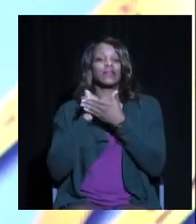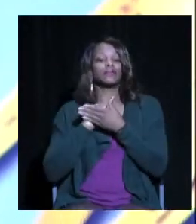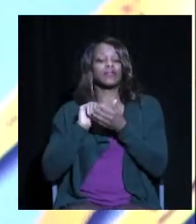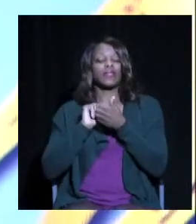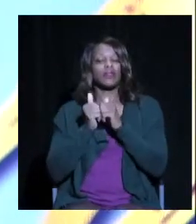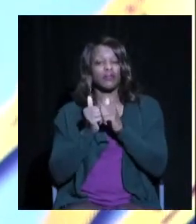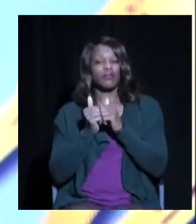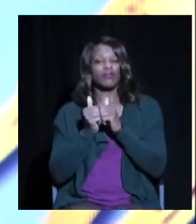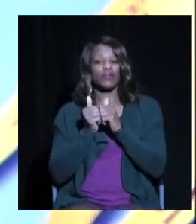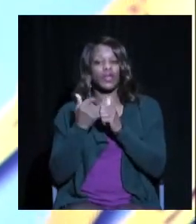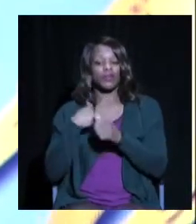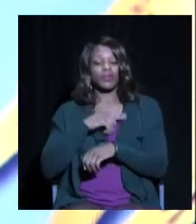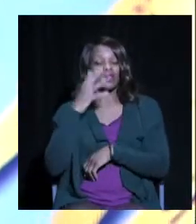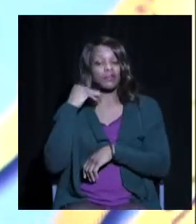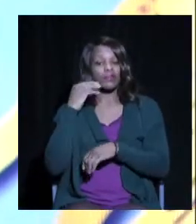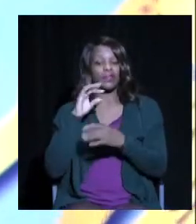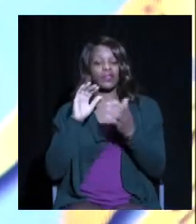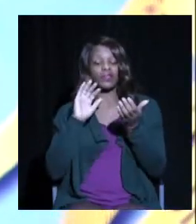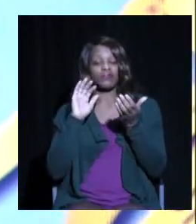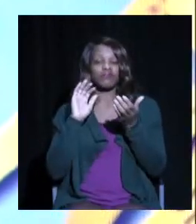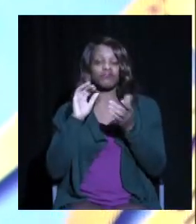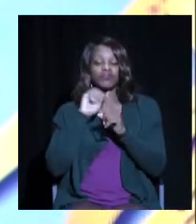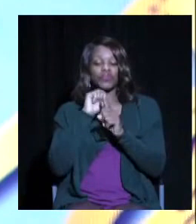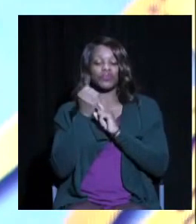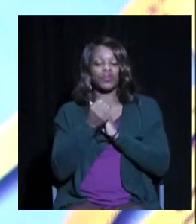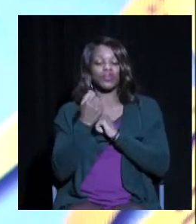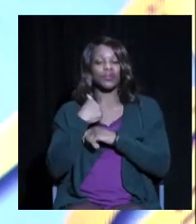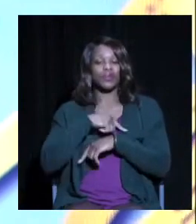in situations that may seem really hopeless, some of us.